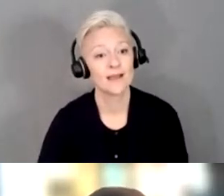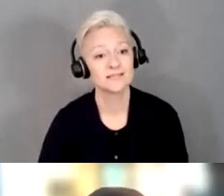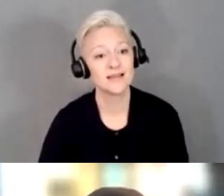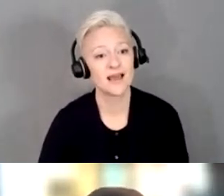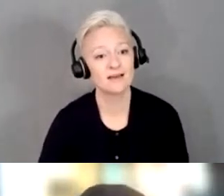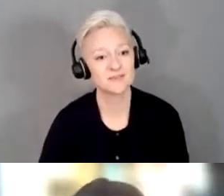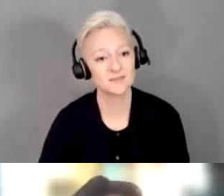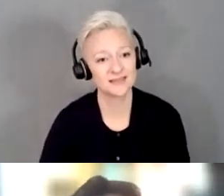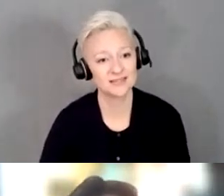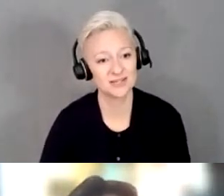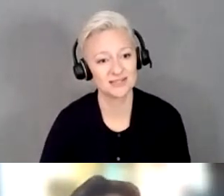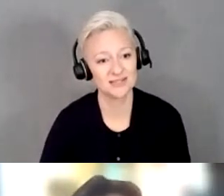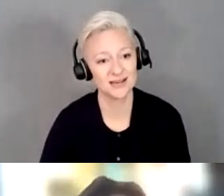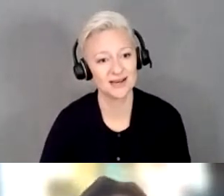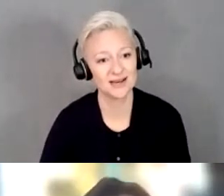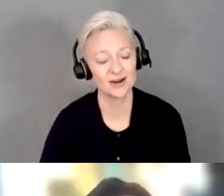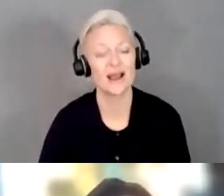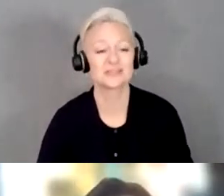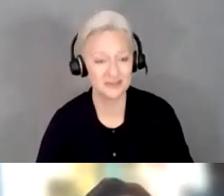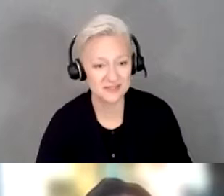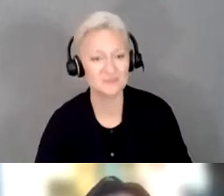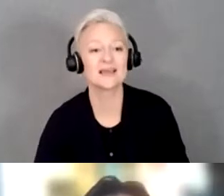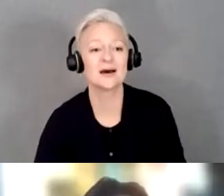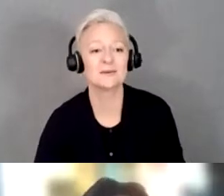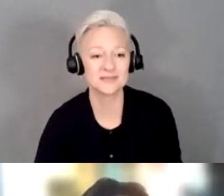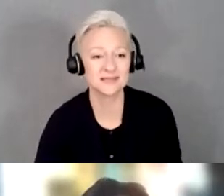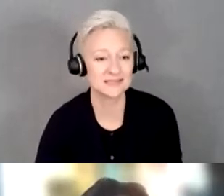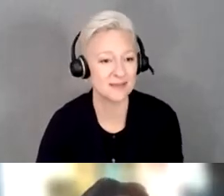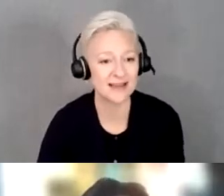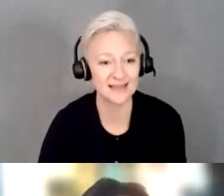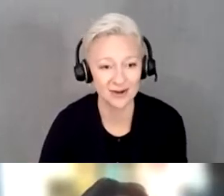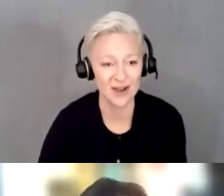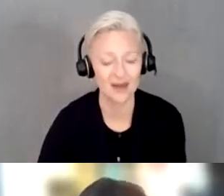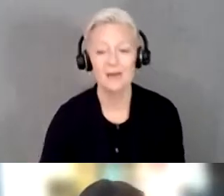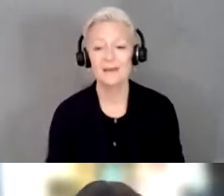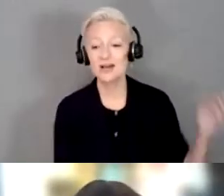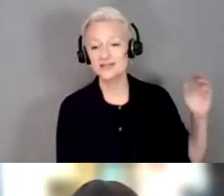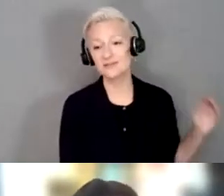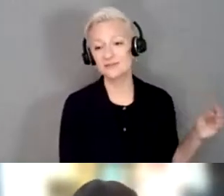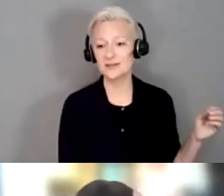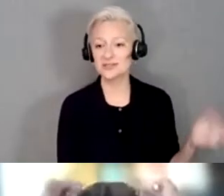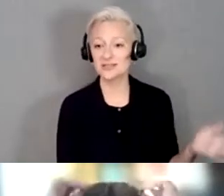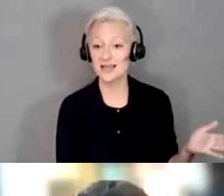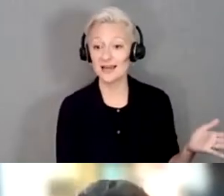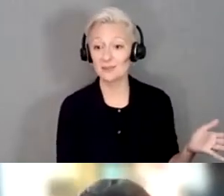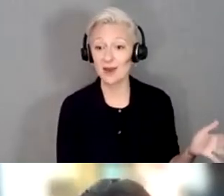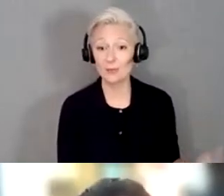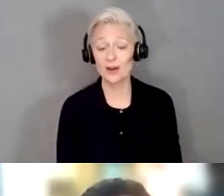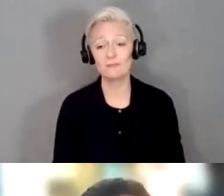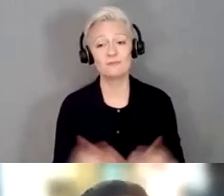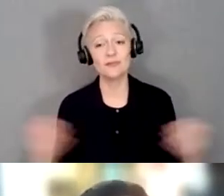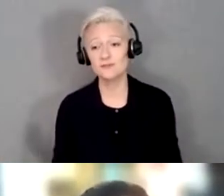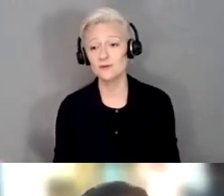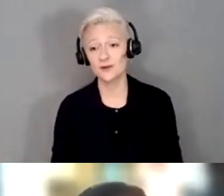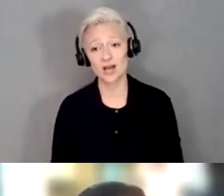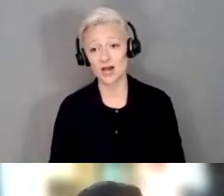I did have something that just, or actually, if something comes to mind later on, my contact information is at the end of the PowerPoint.